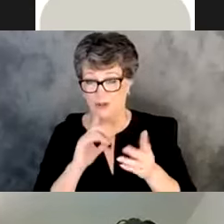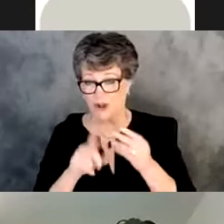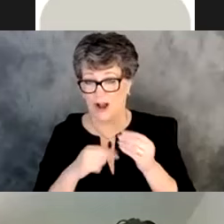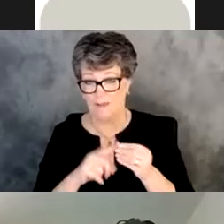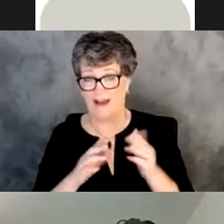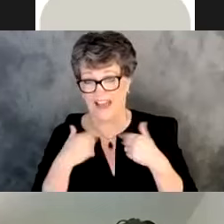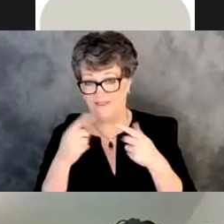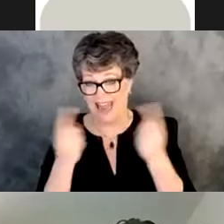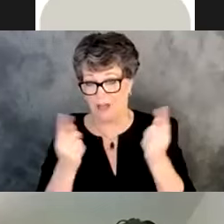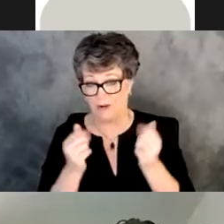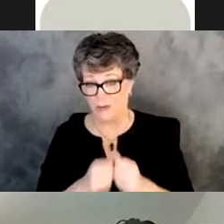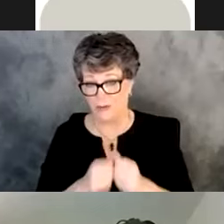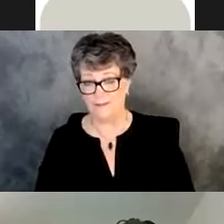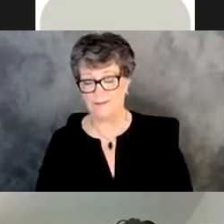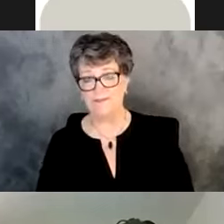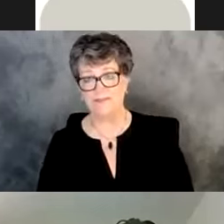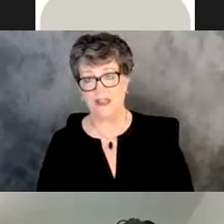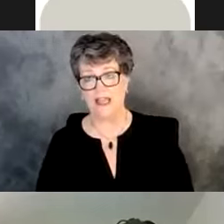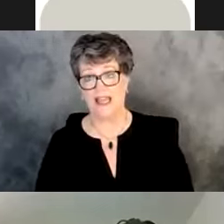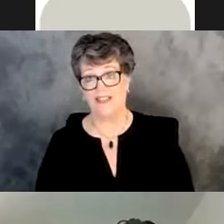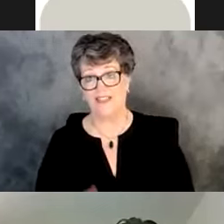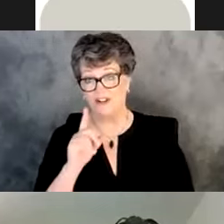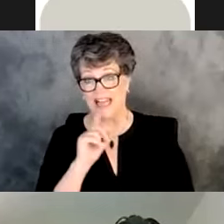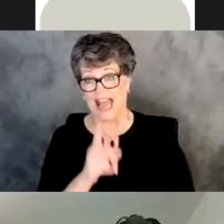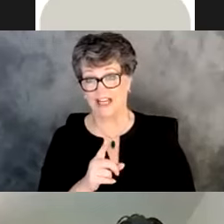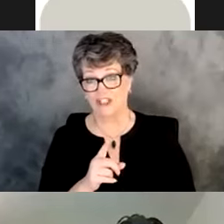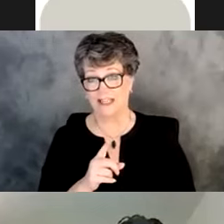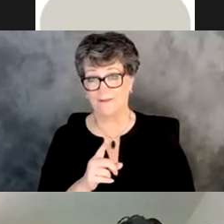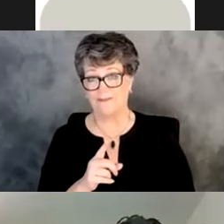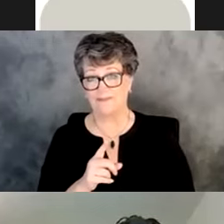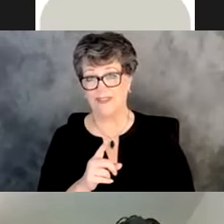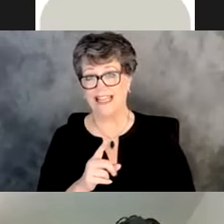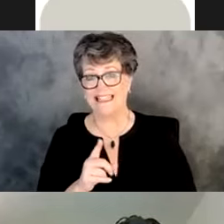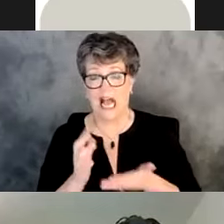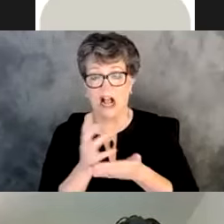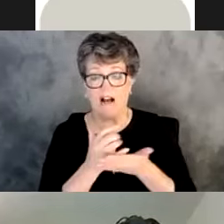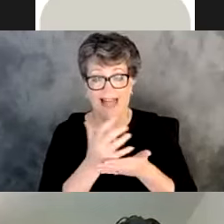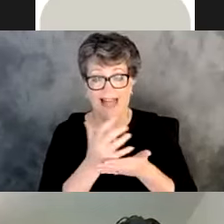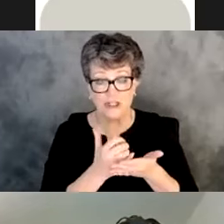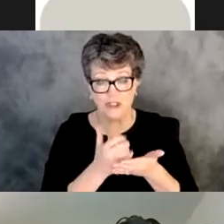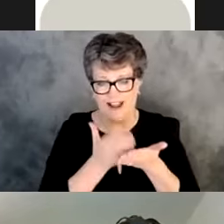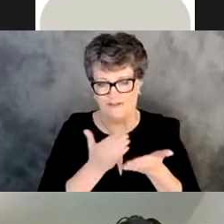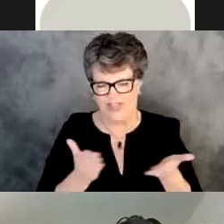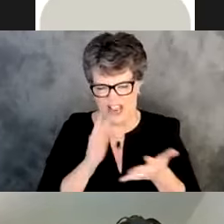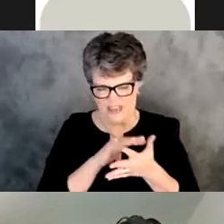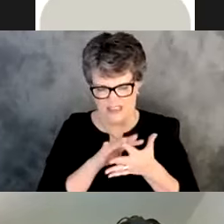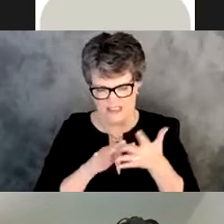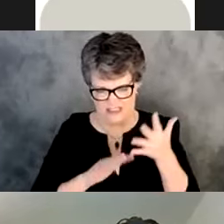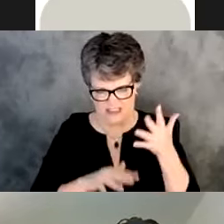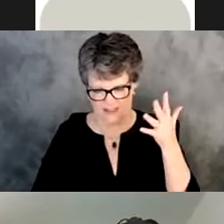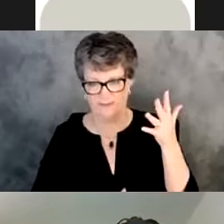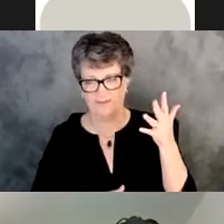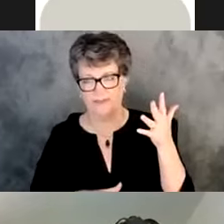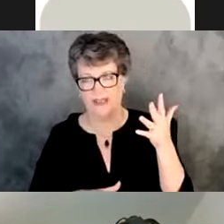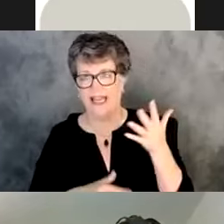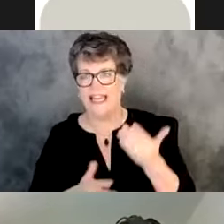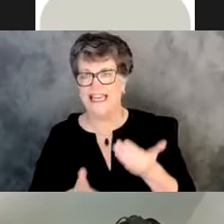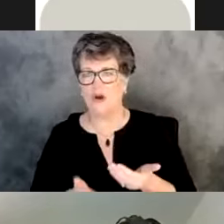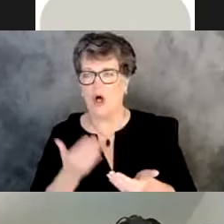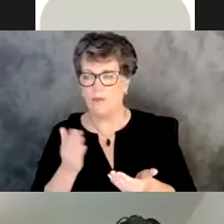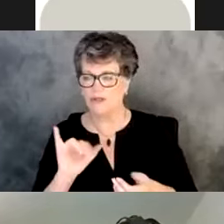an allergy to. They're actually, that is a collection of things. It almost would be